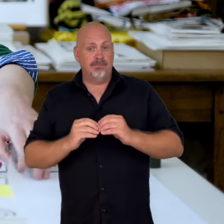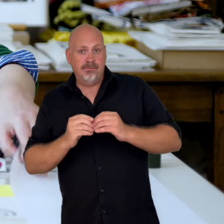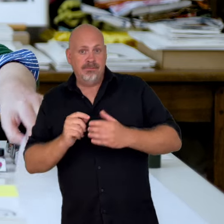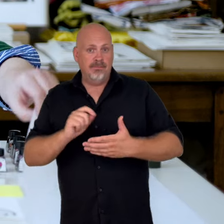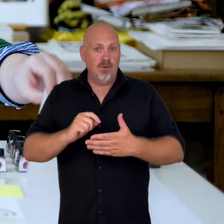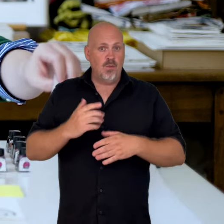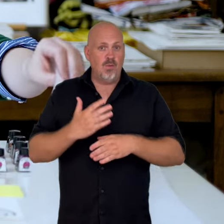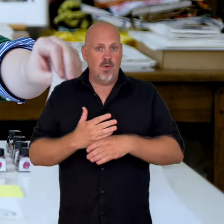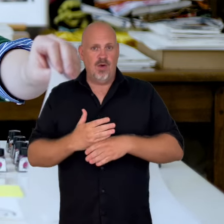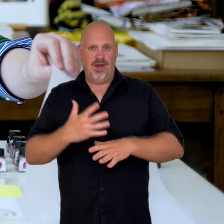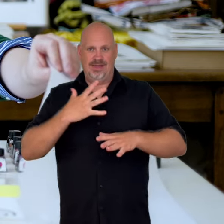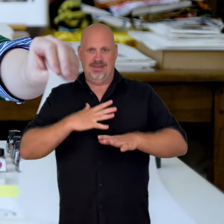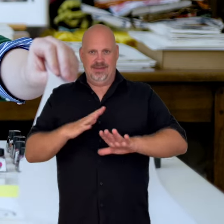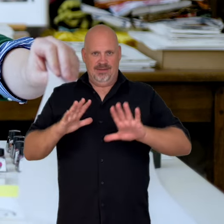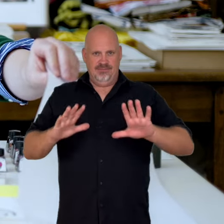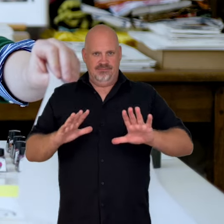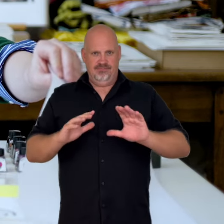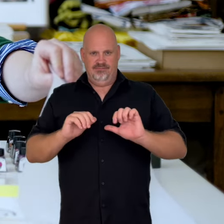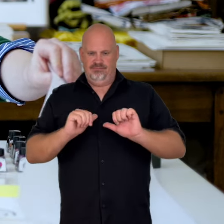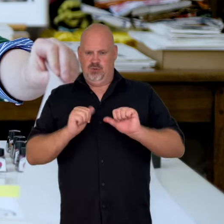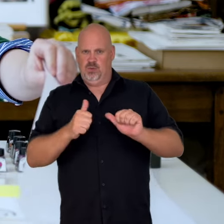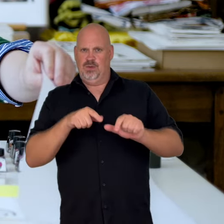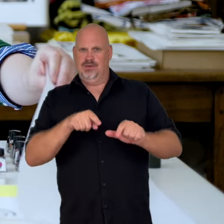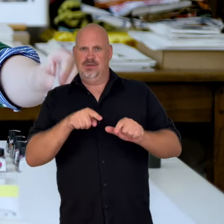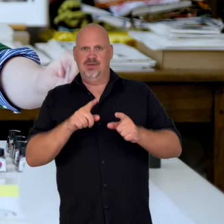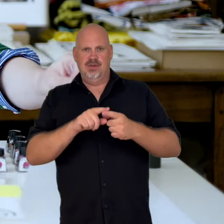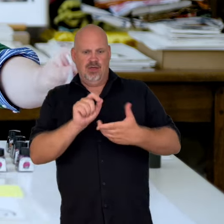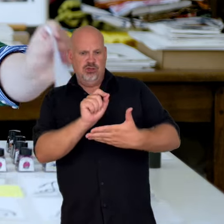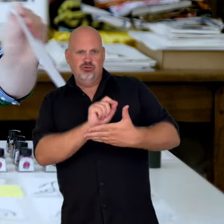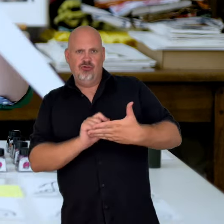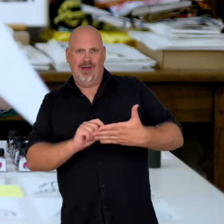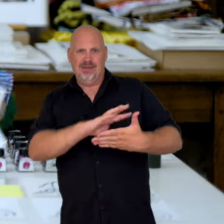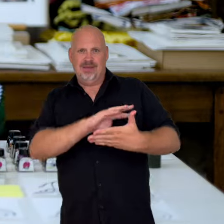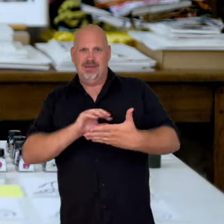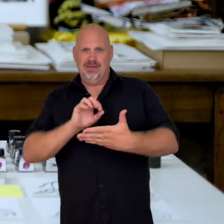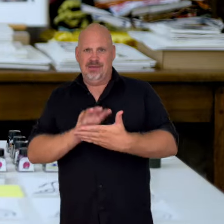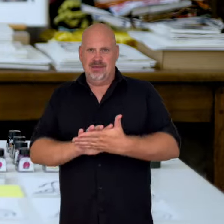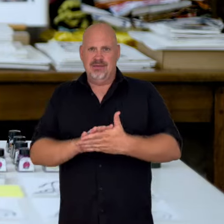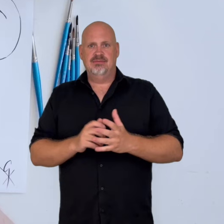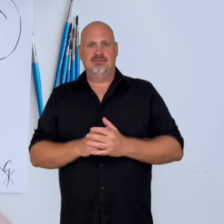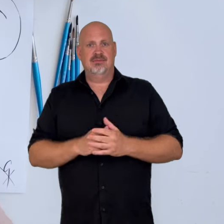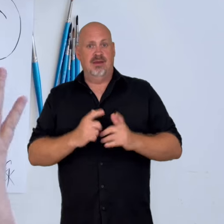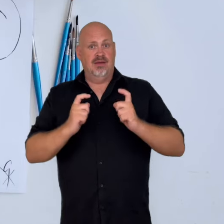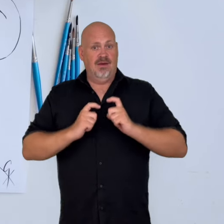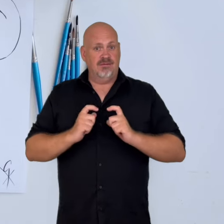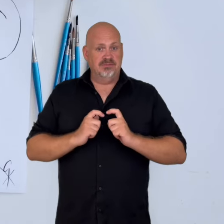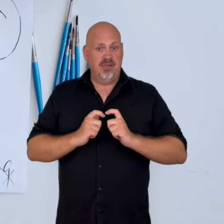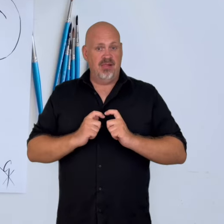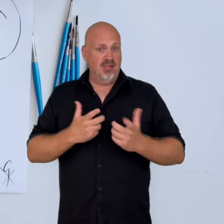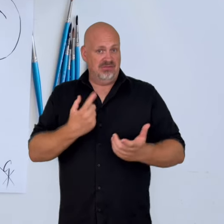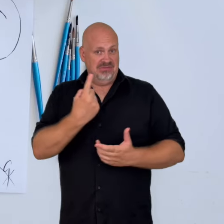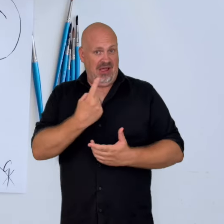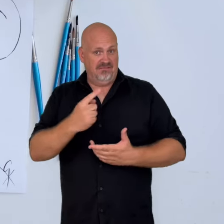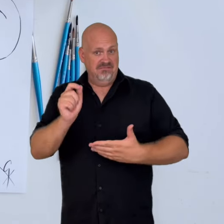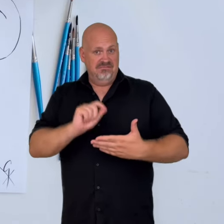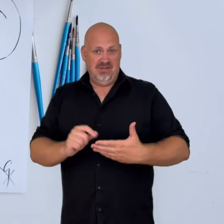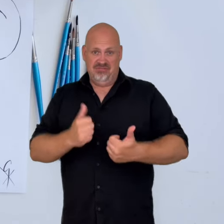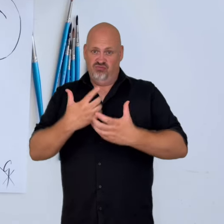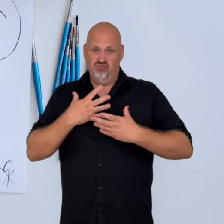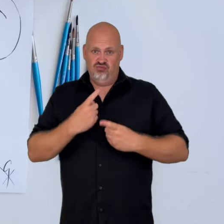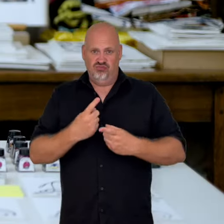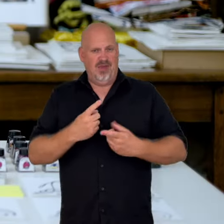believer in when starting artworks for the first time, something like this is a really good template to